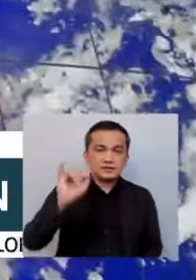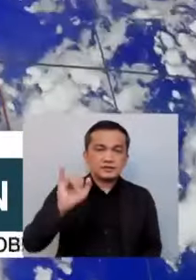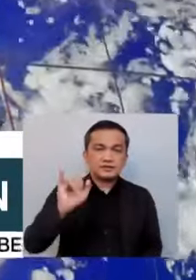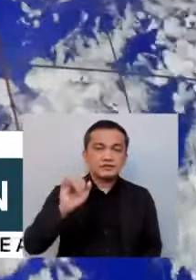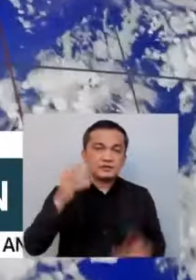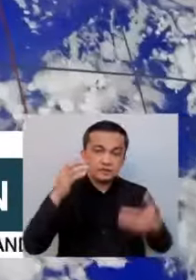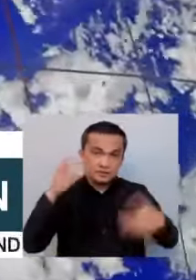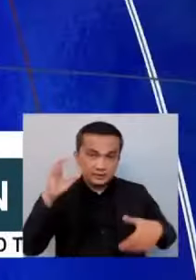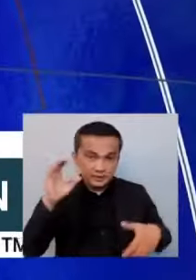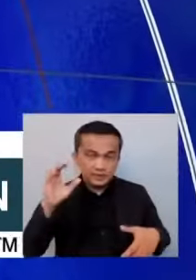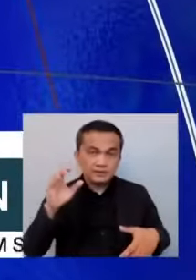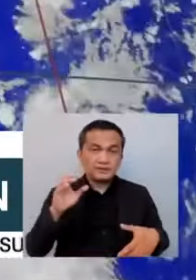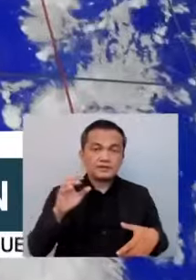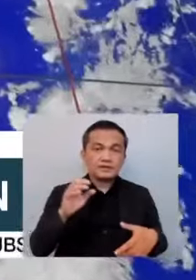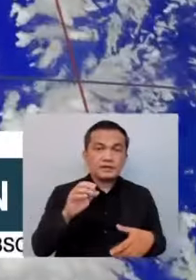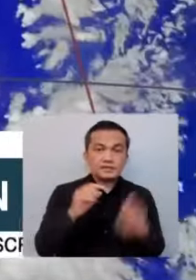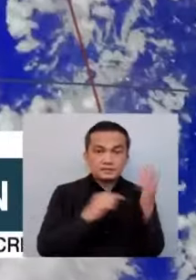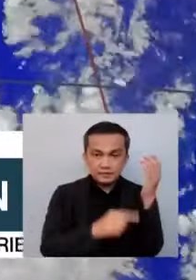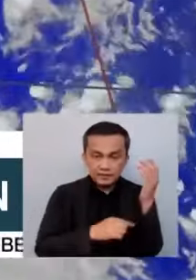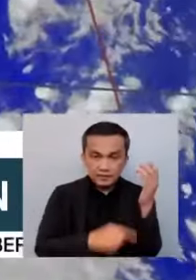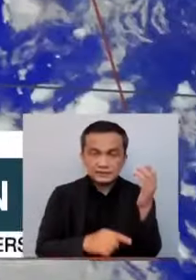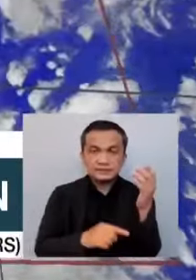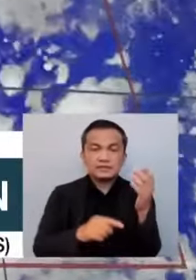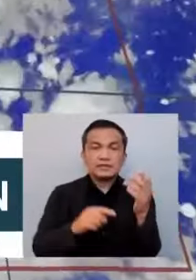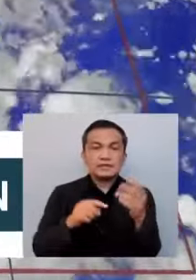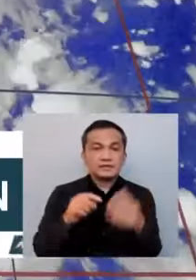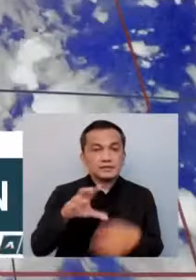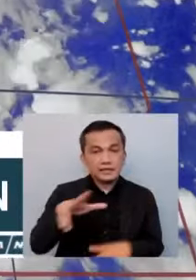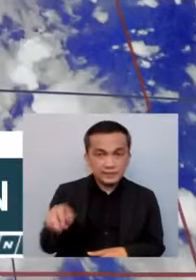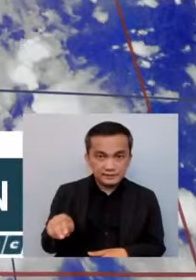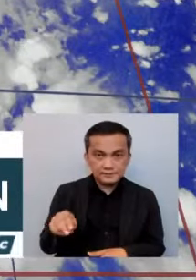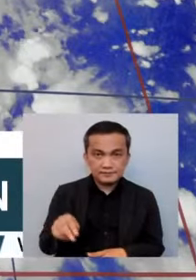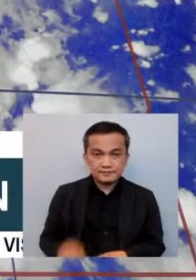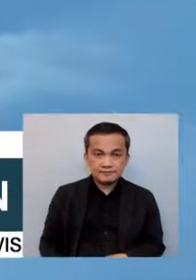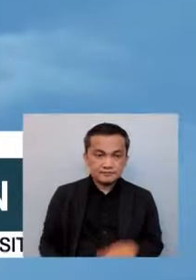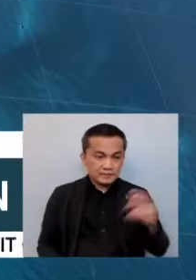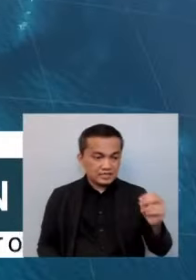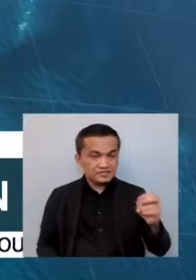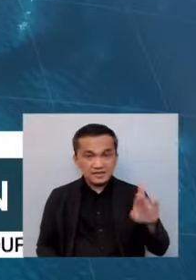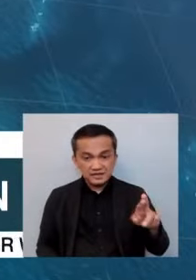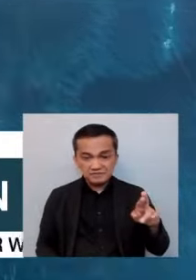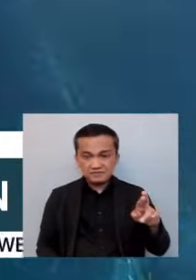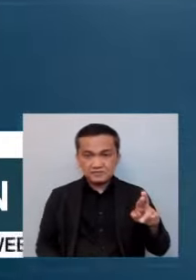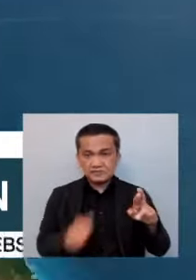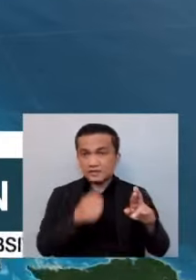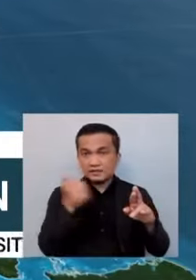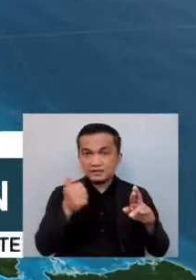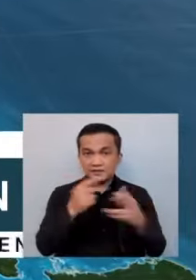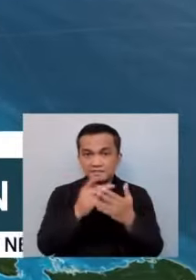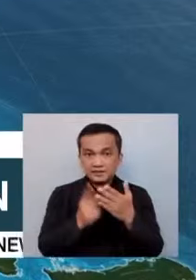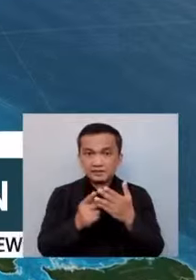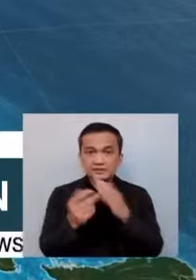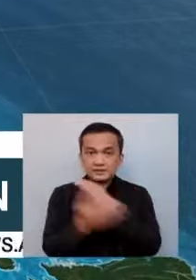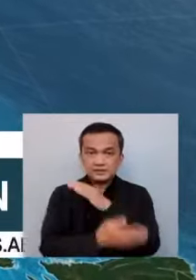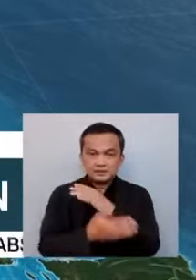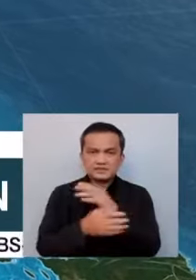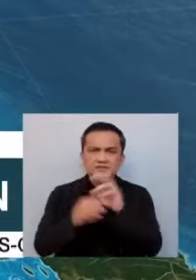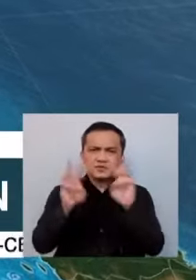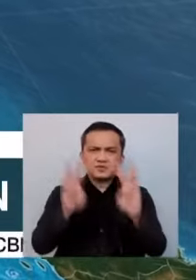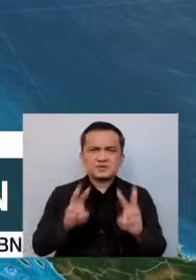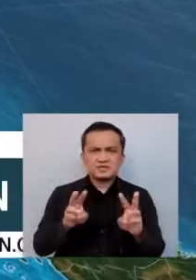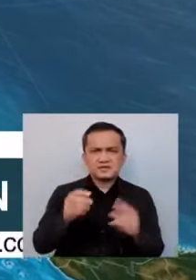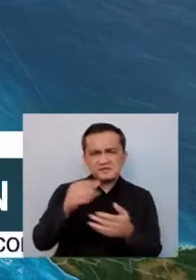Region, Zambales, and Cagayan. For Metro Manila and the rest of the country, the weather condition is partly cloudy